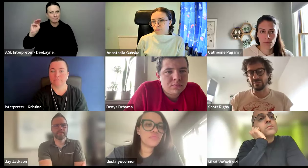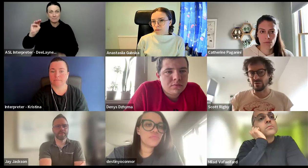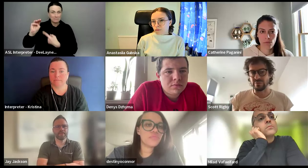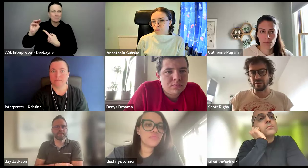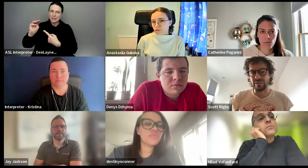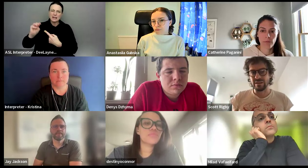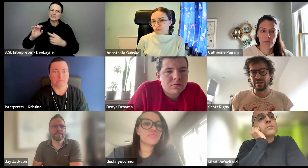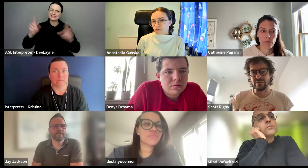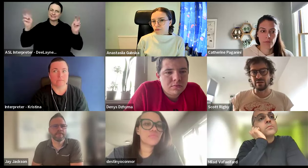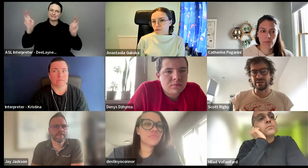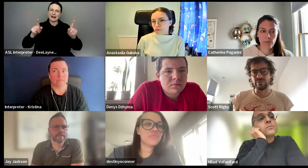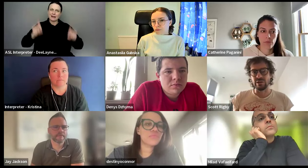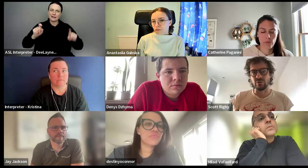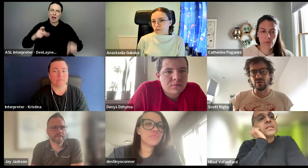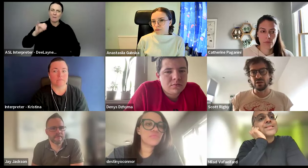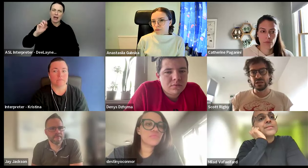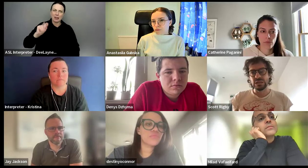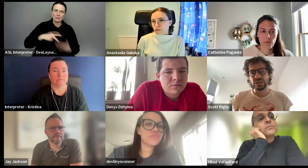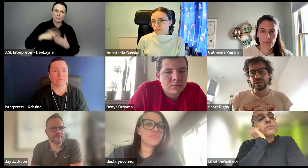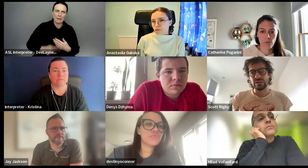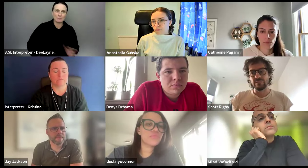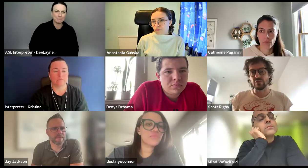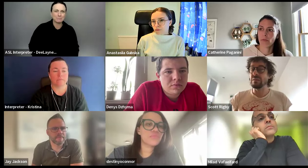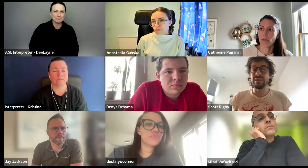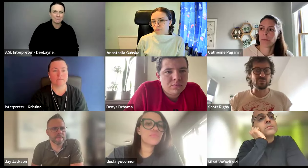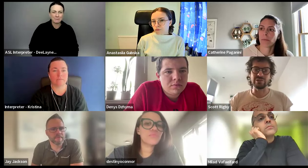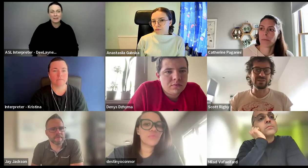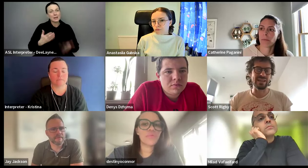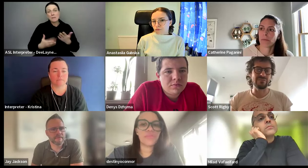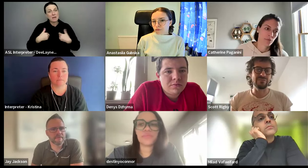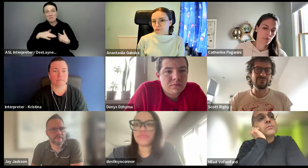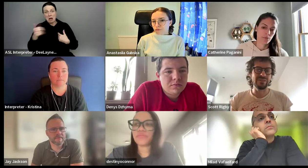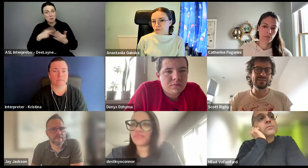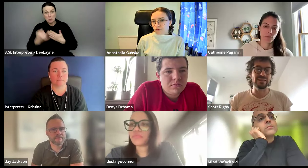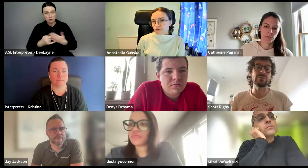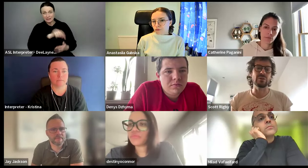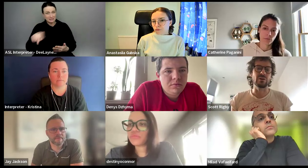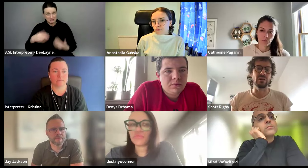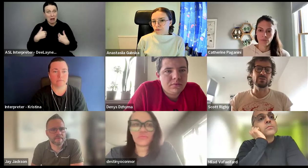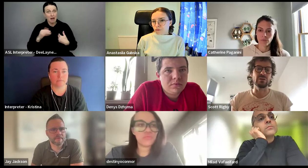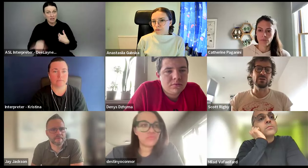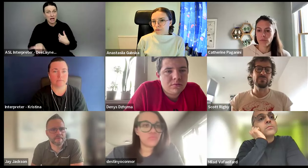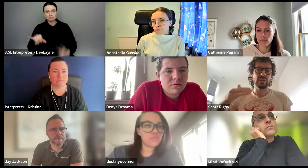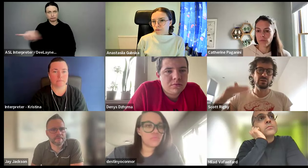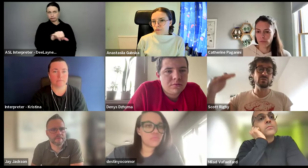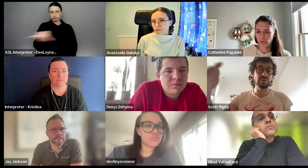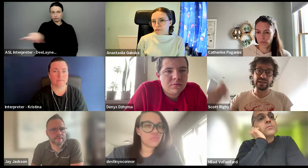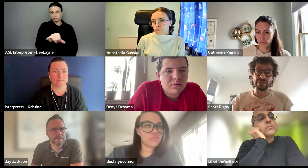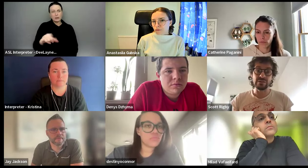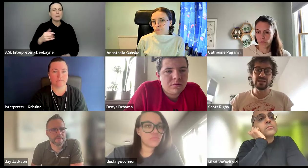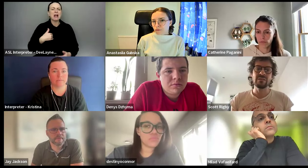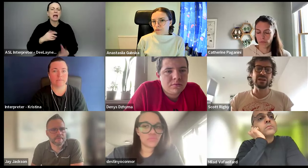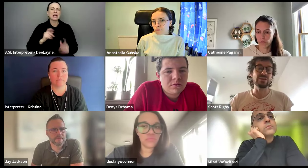kind of a pilot program. I don't know. There may be other projects that have this. I know there are other